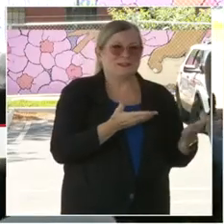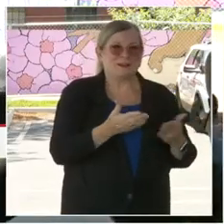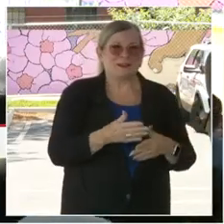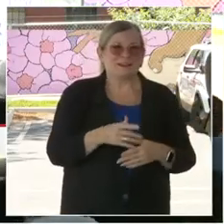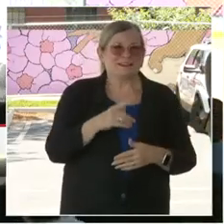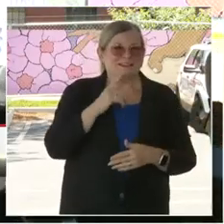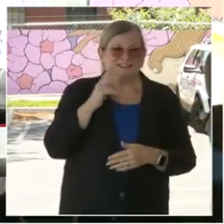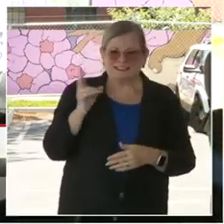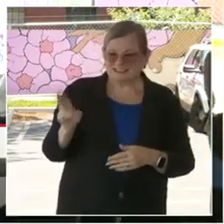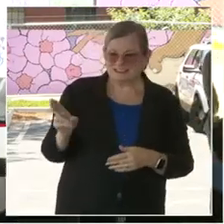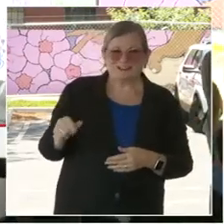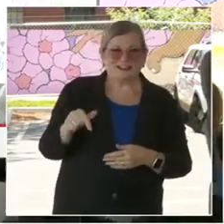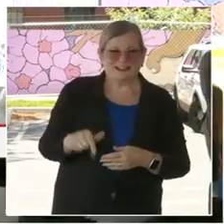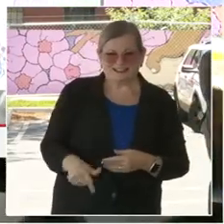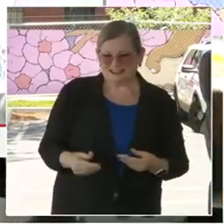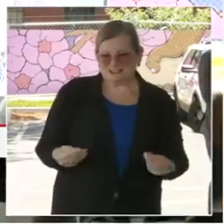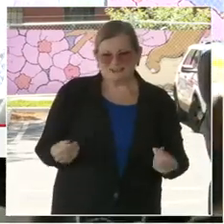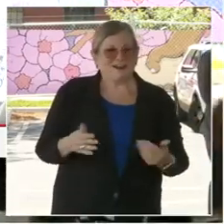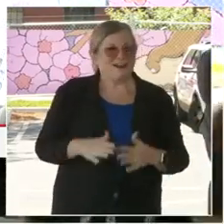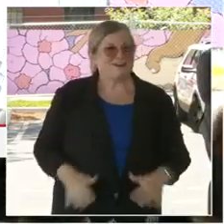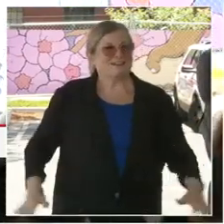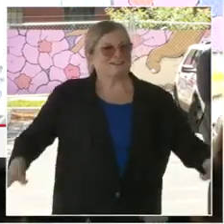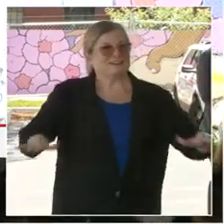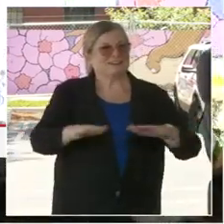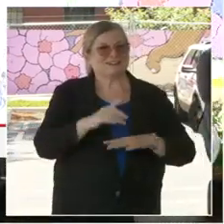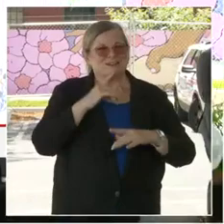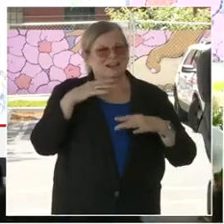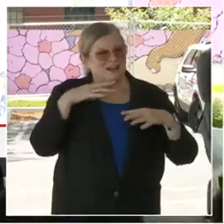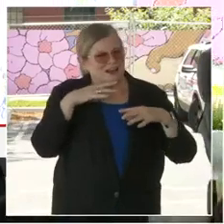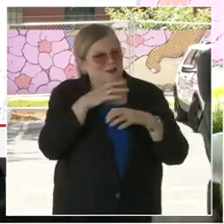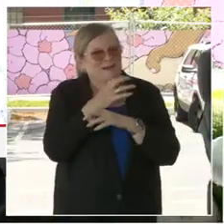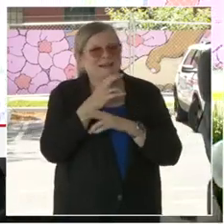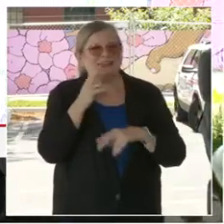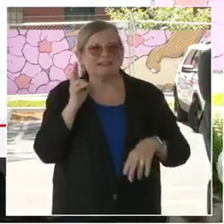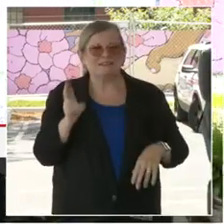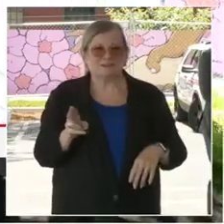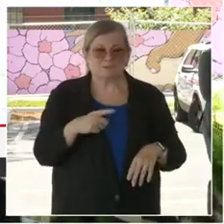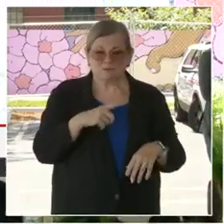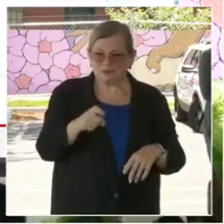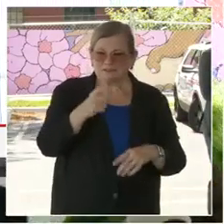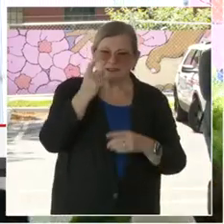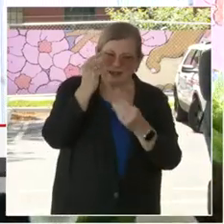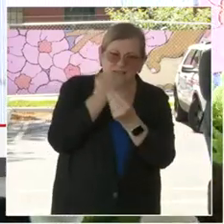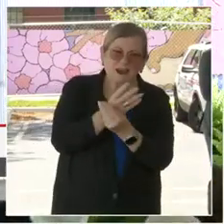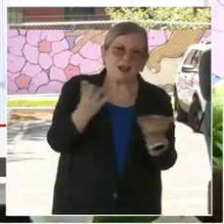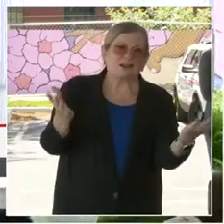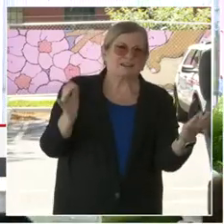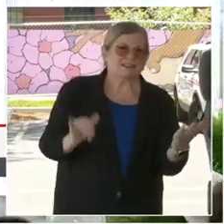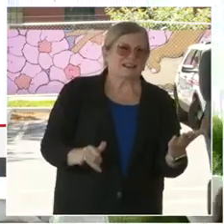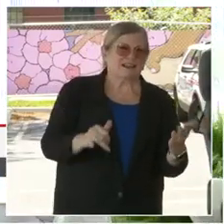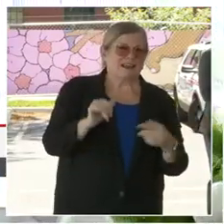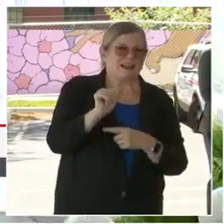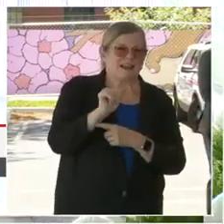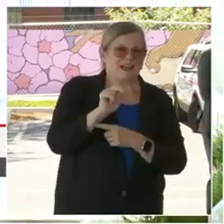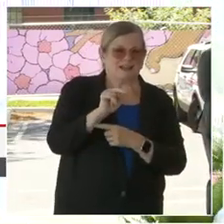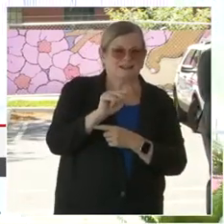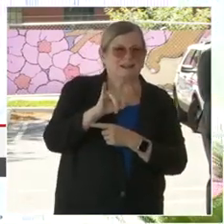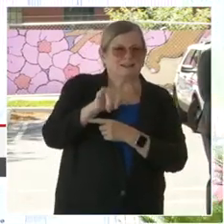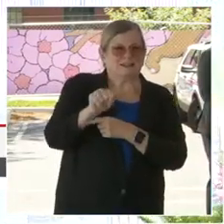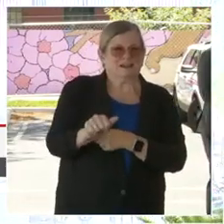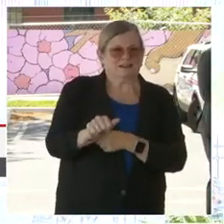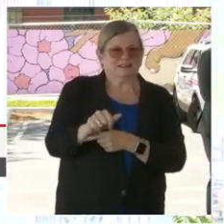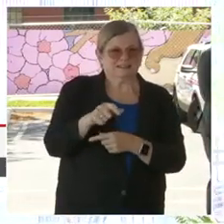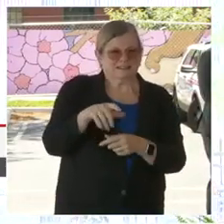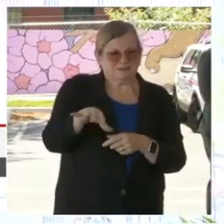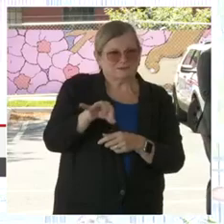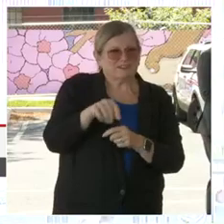has long and complicated history of its own. We must acknowledge the Nacotchtank or Anacostan Indians as the first settlers of